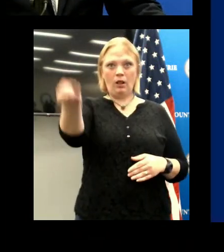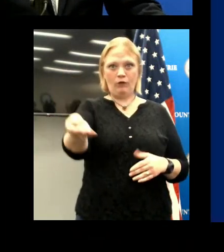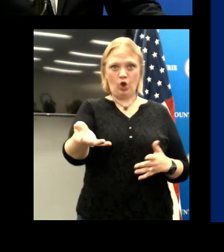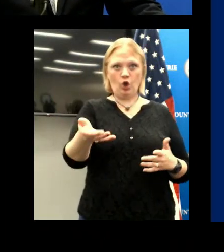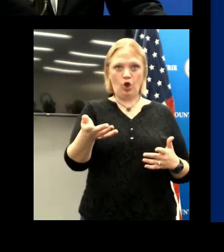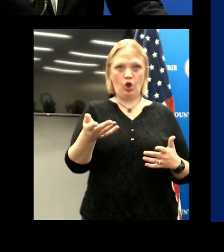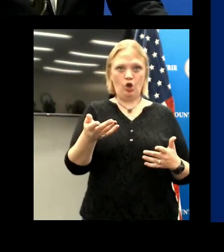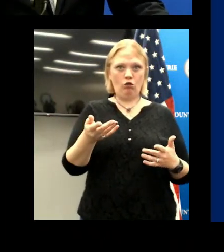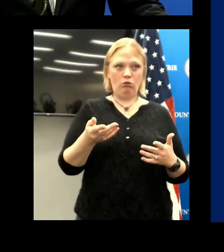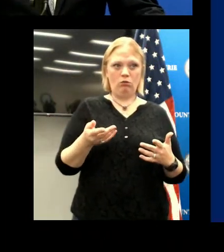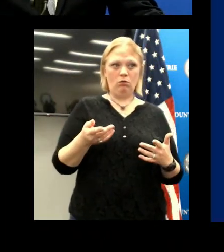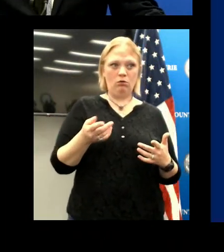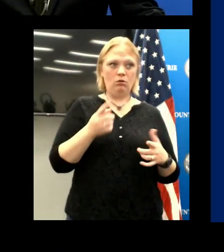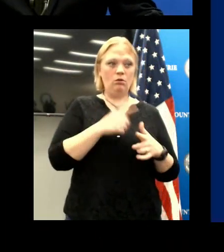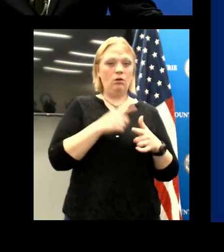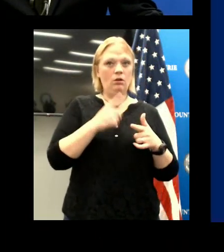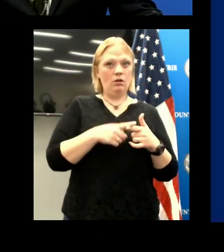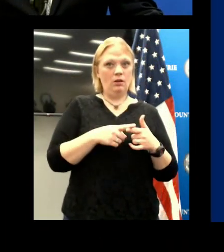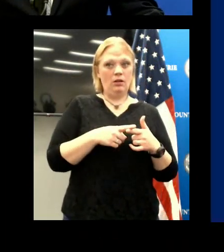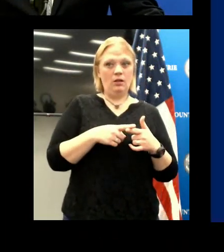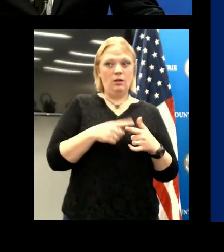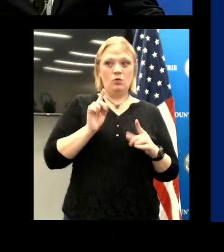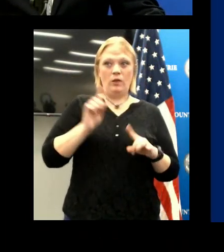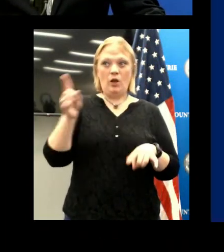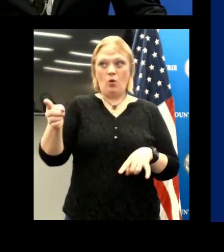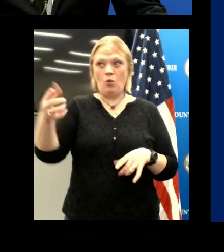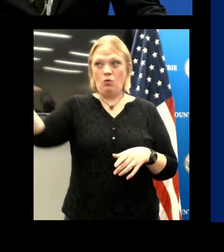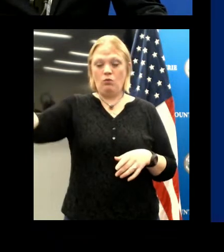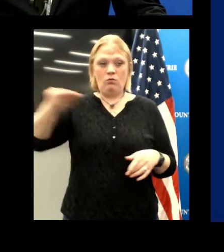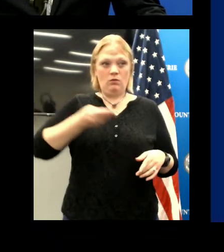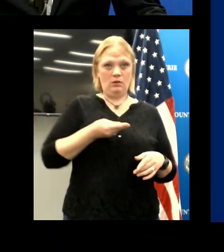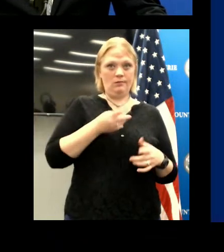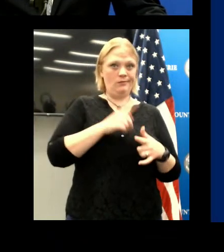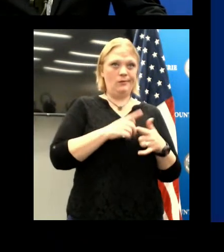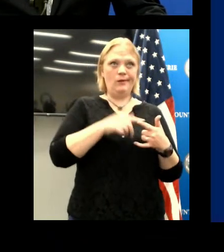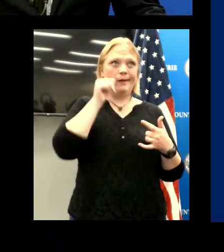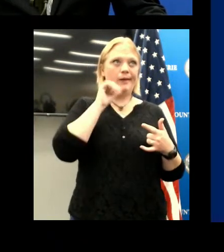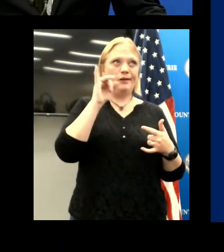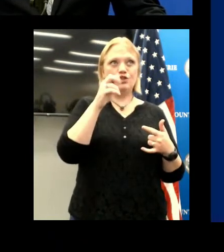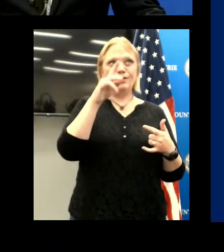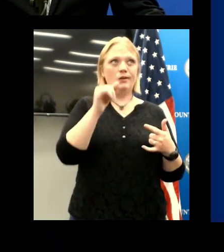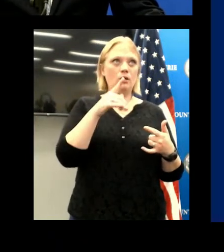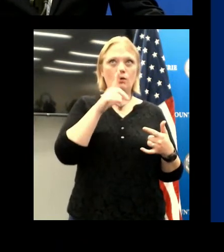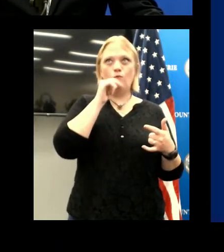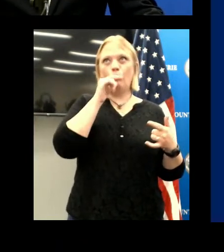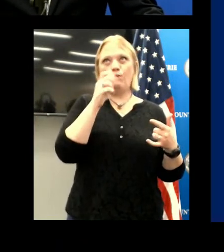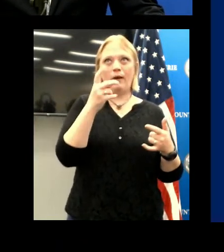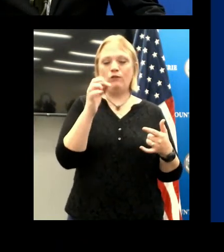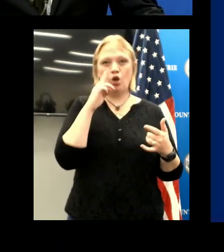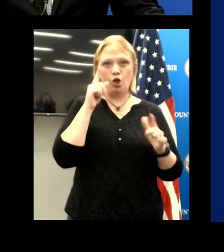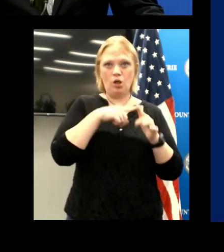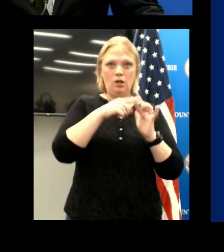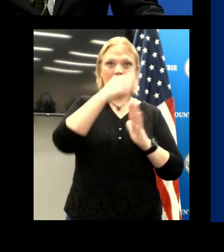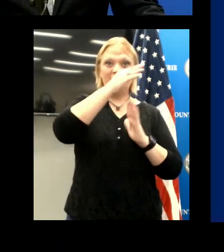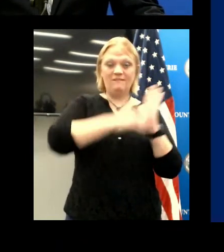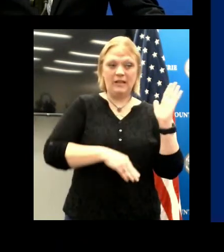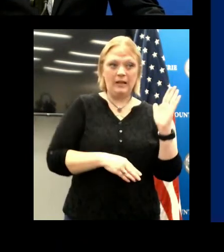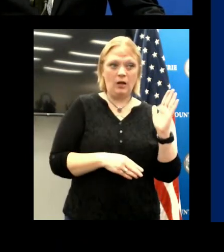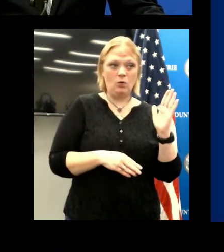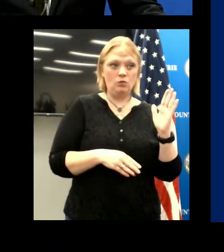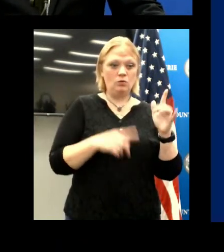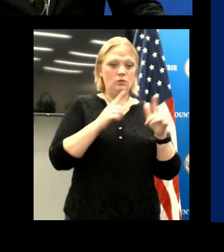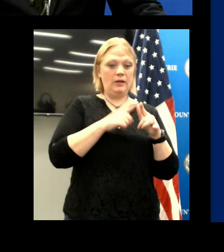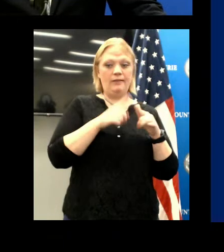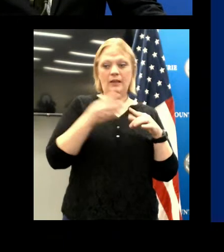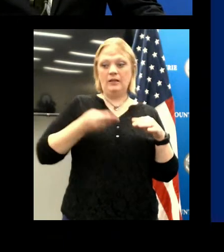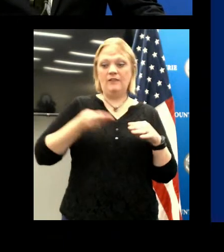ballot, to which you then take it back to the person, Aunt Ginny or whomever it is. Aunt Ginny fills out the absentee ballot. Either the person